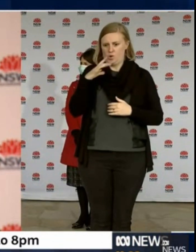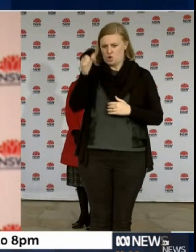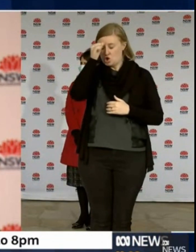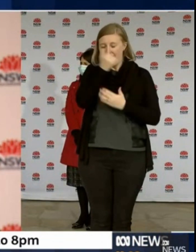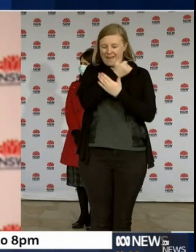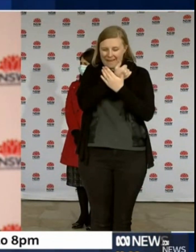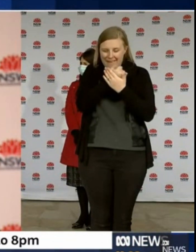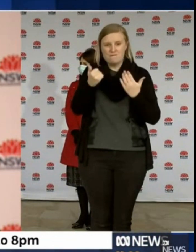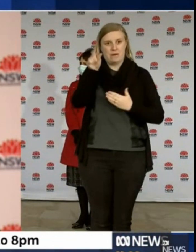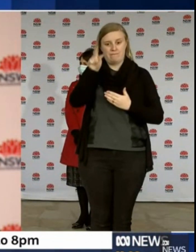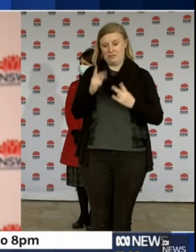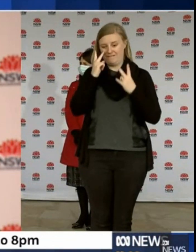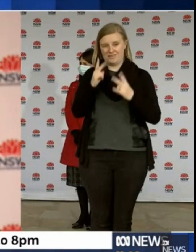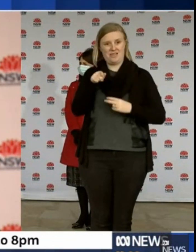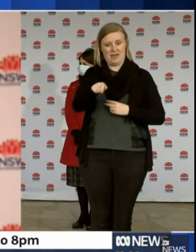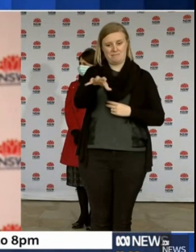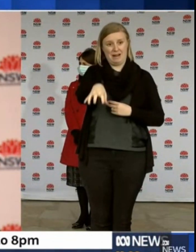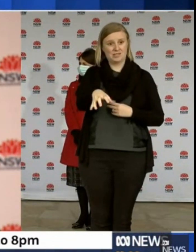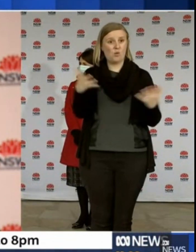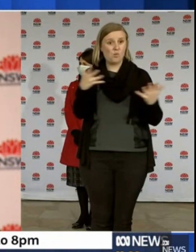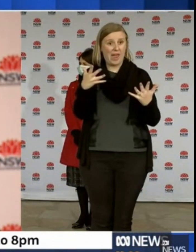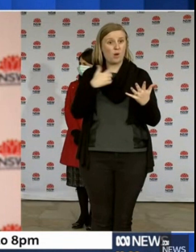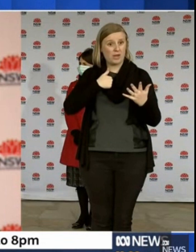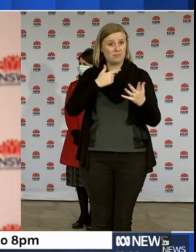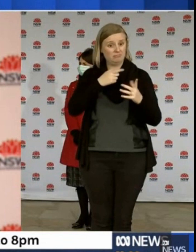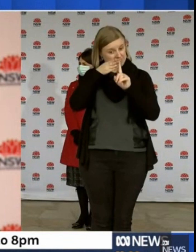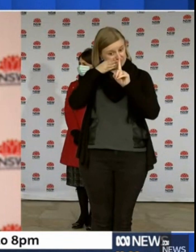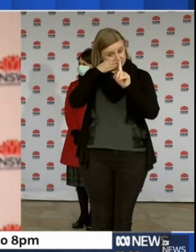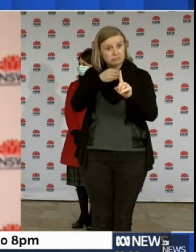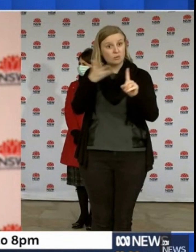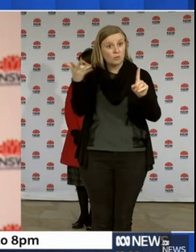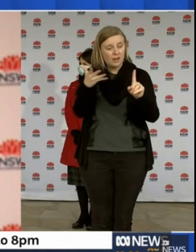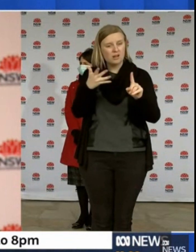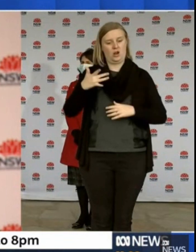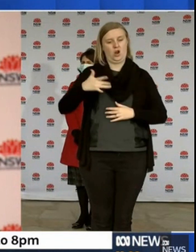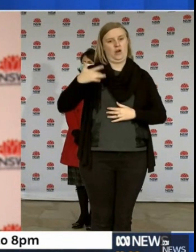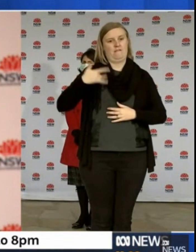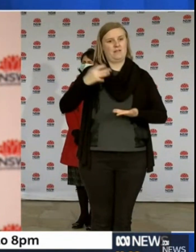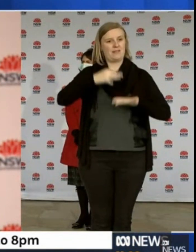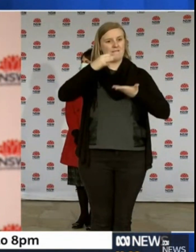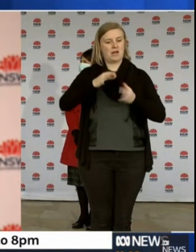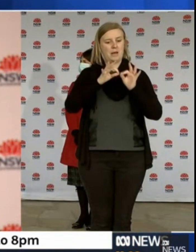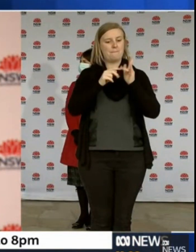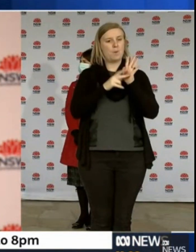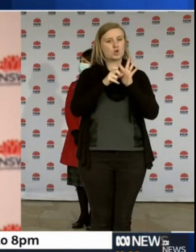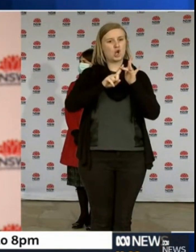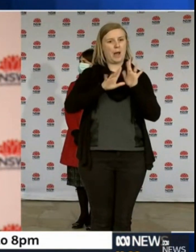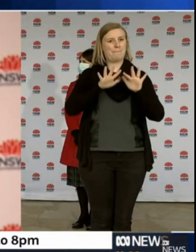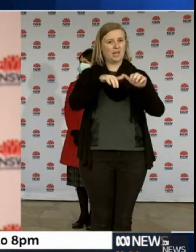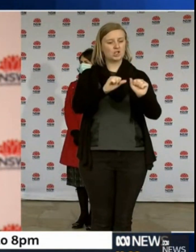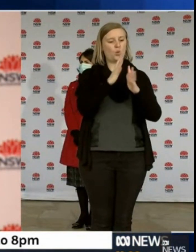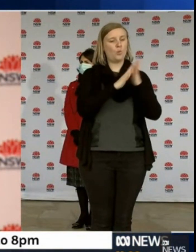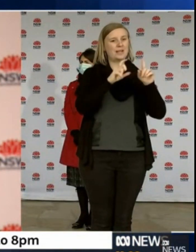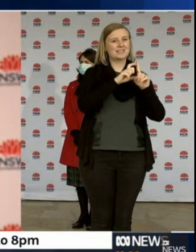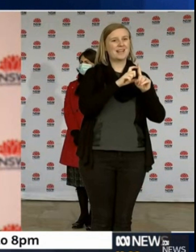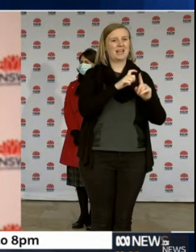is possibly at the venue. And this is the Life Cafe Bondi Beach from Wednesday the 16th